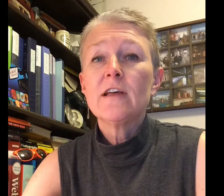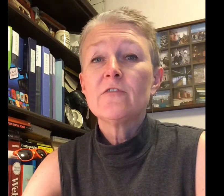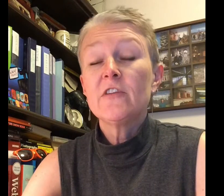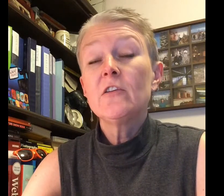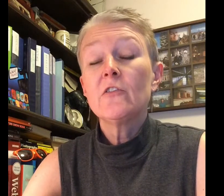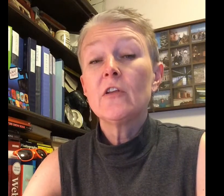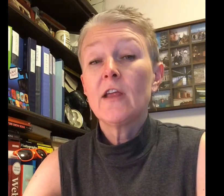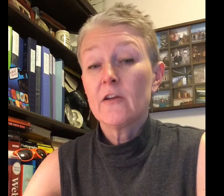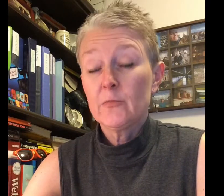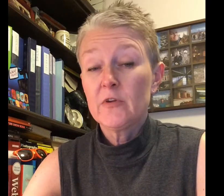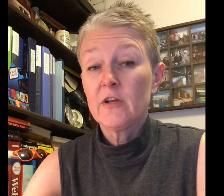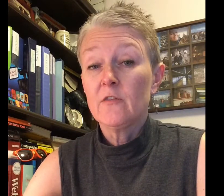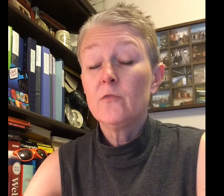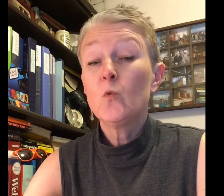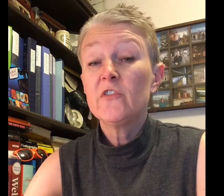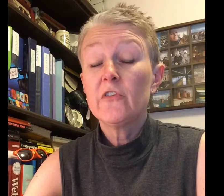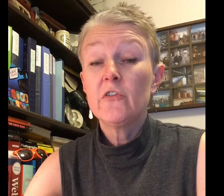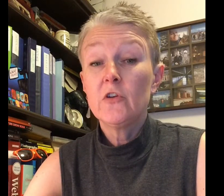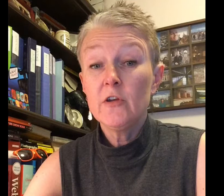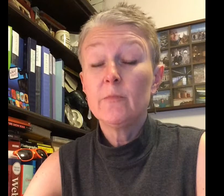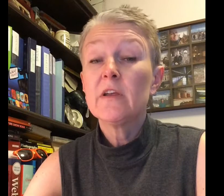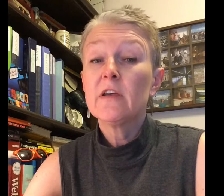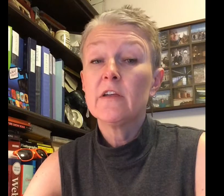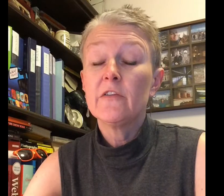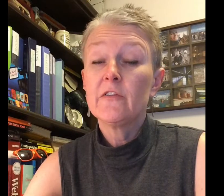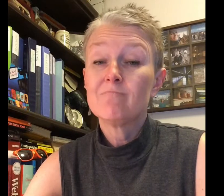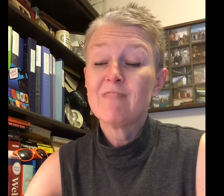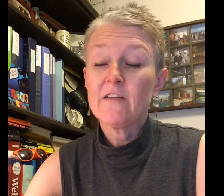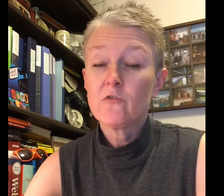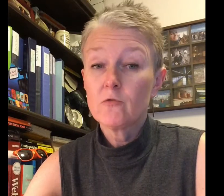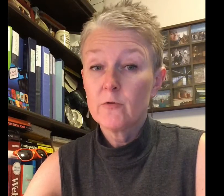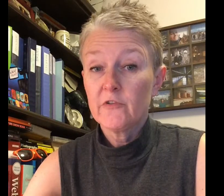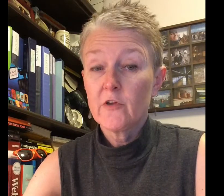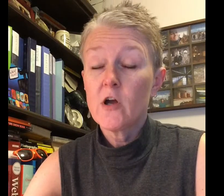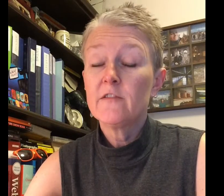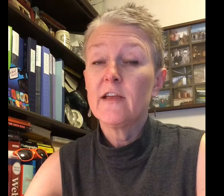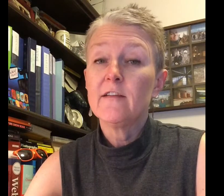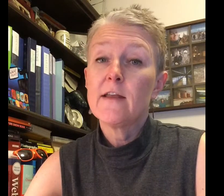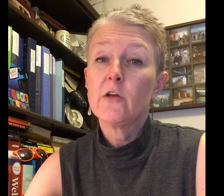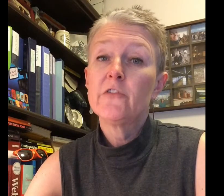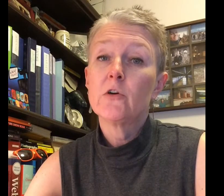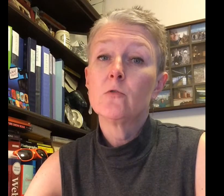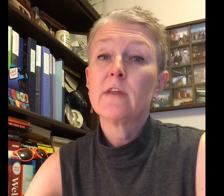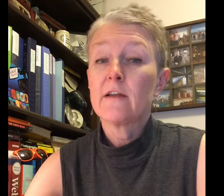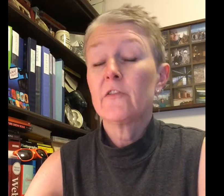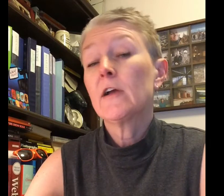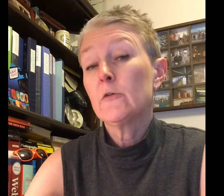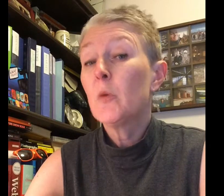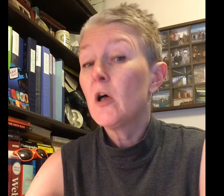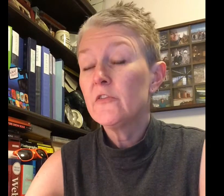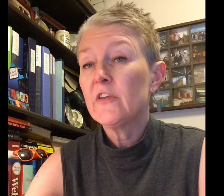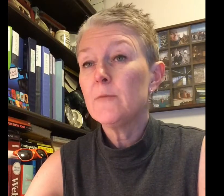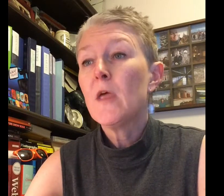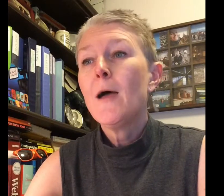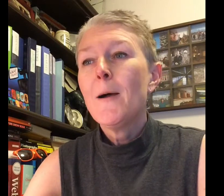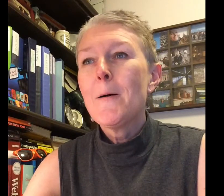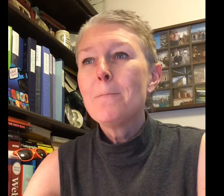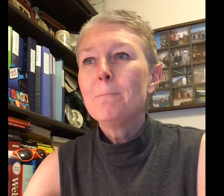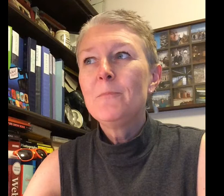had left in an expletive, which is good because that's truer to the content, and also that is their house